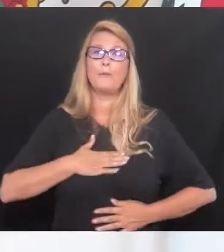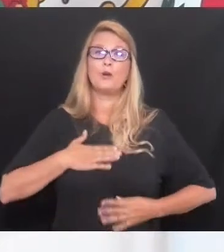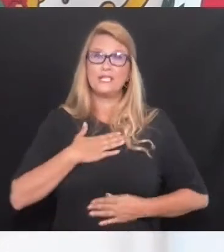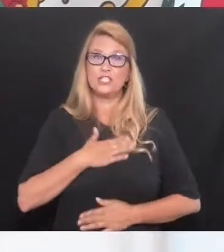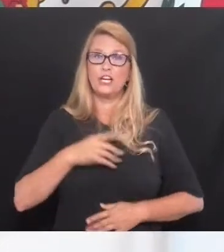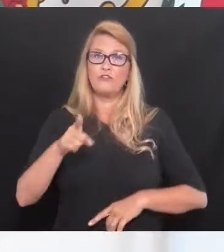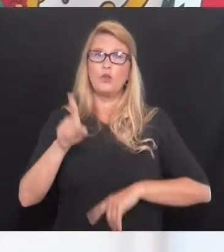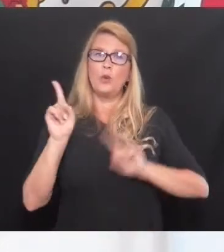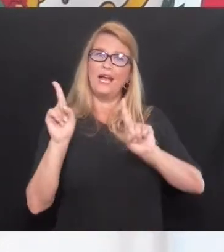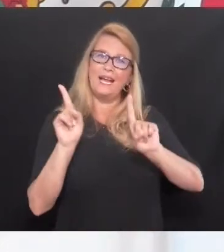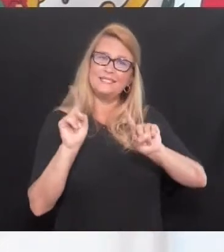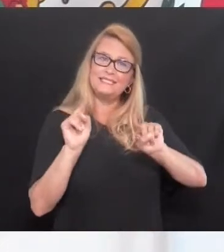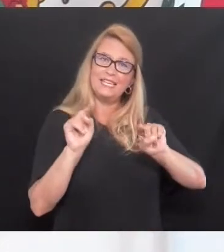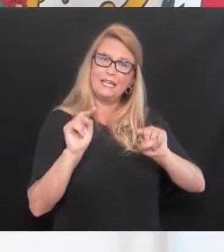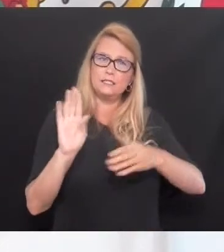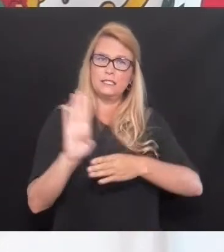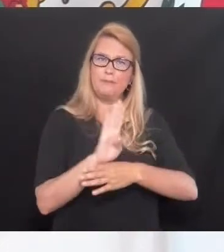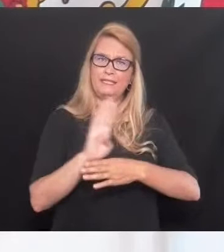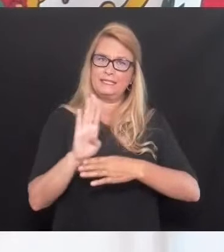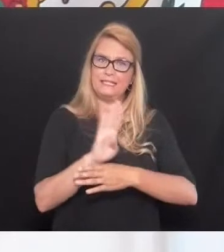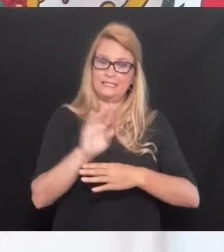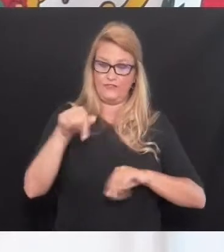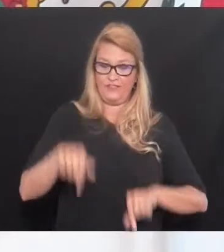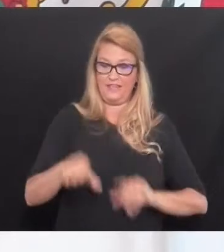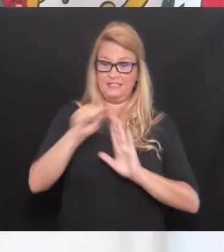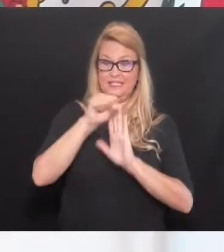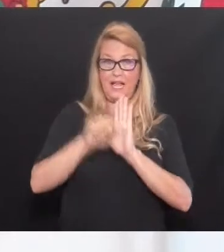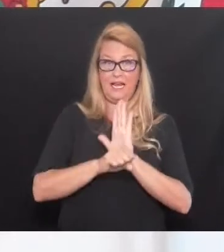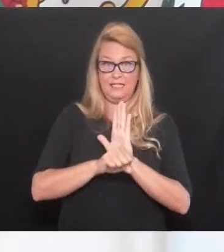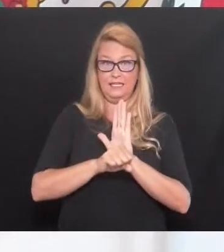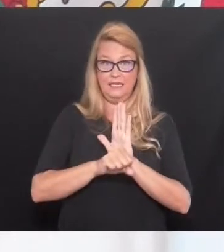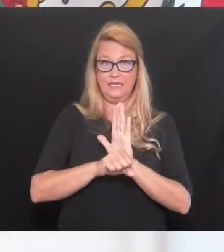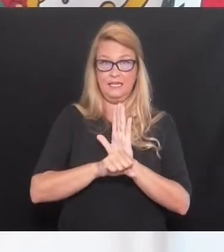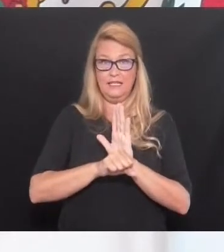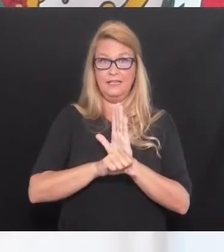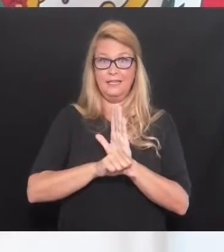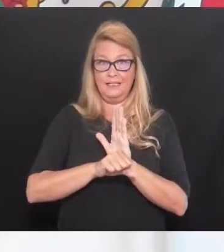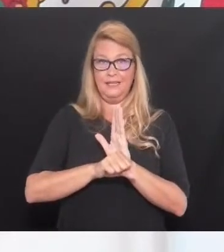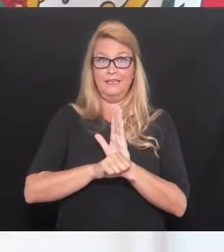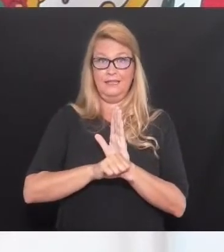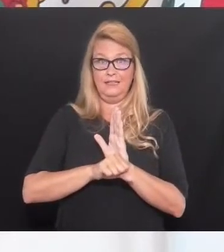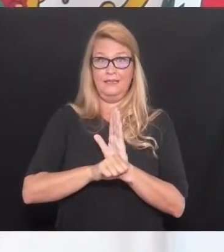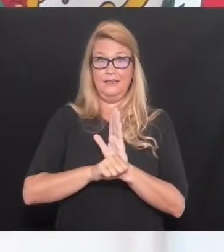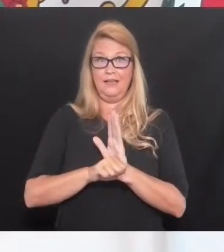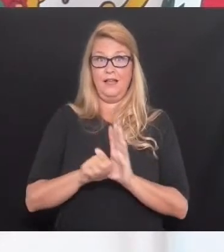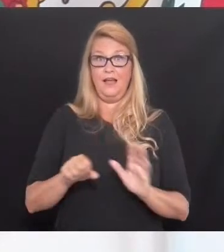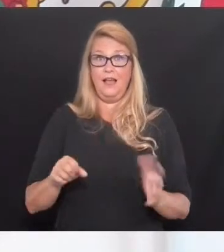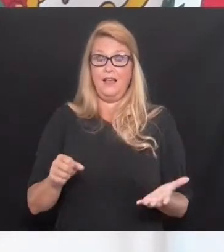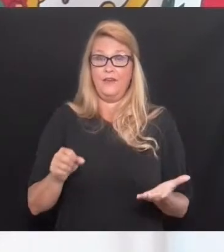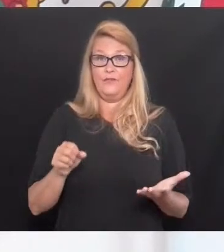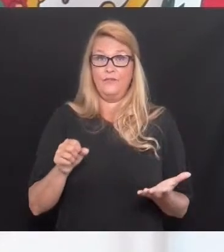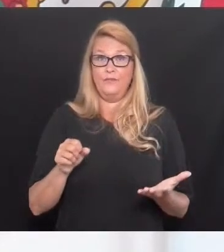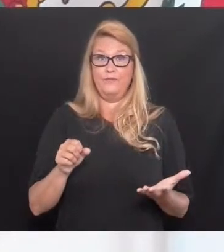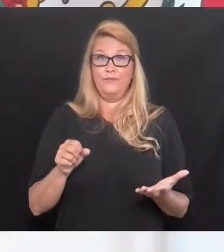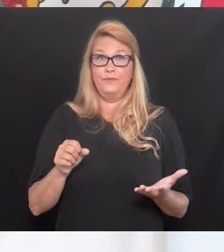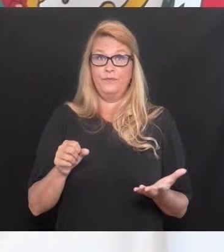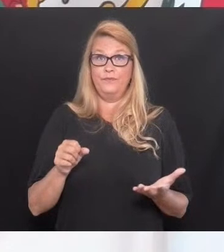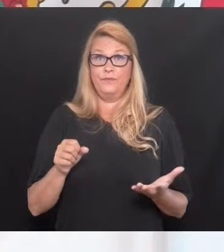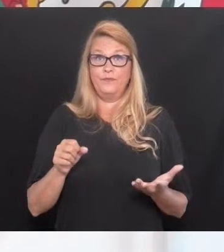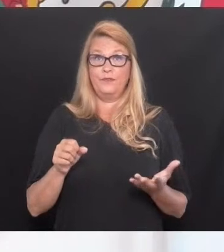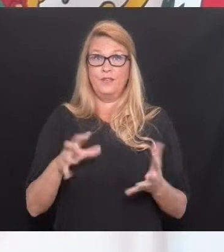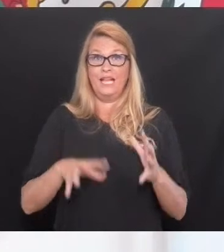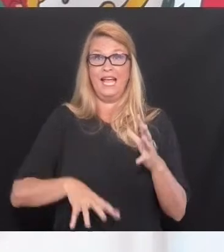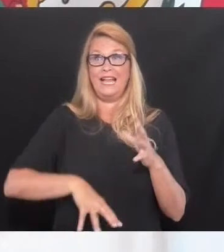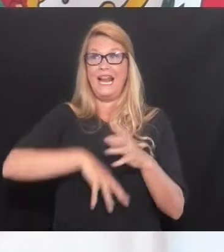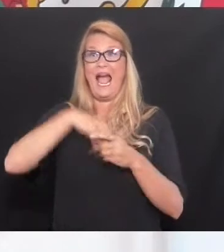West Virginia as I'm tending to the business of the state, and you'll just stay